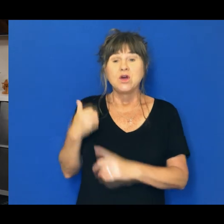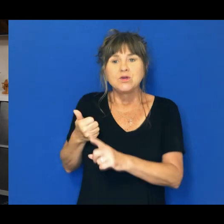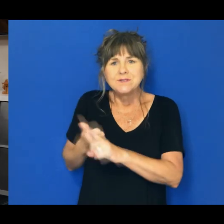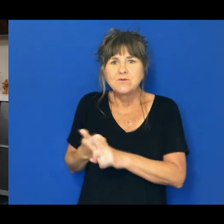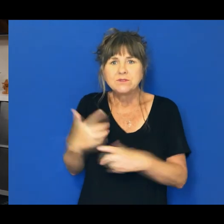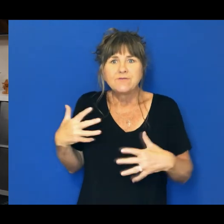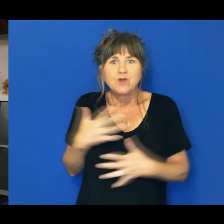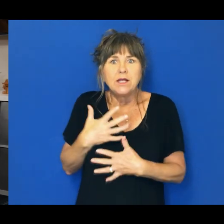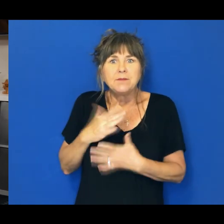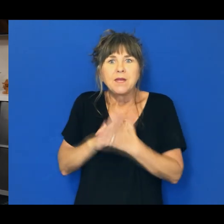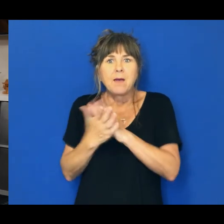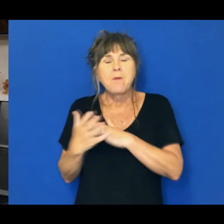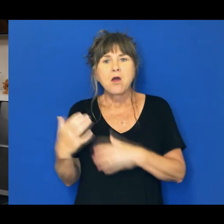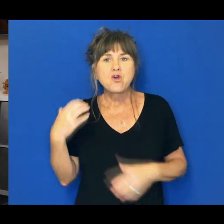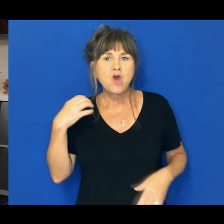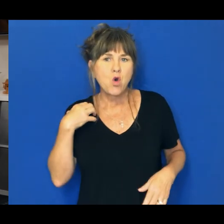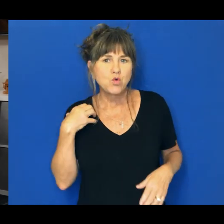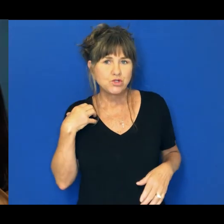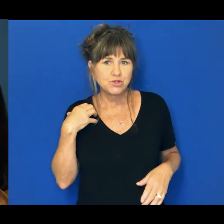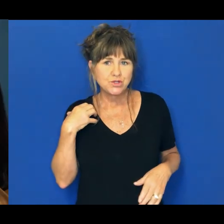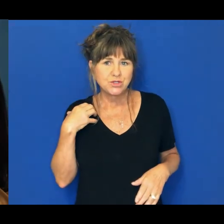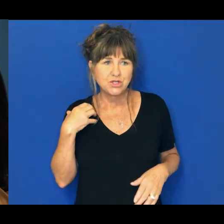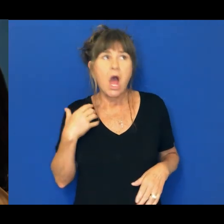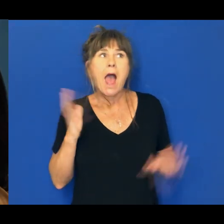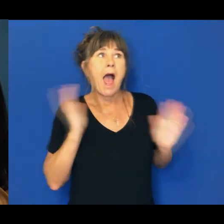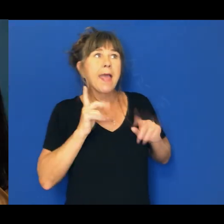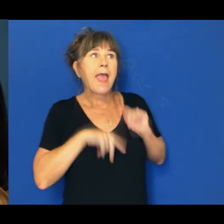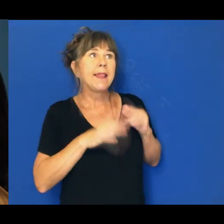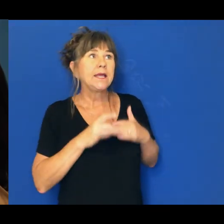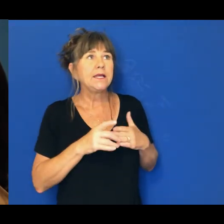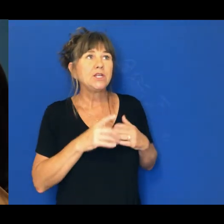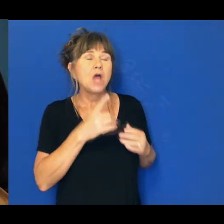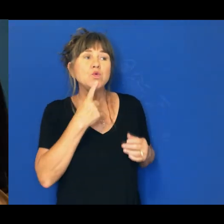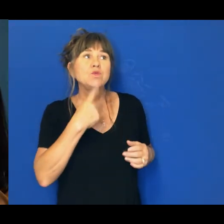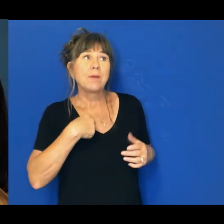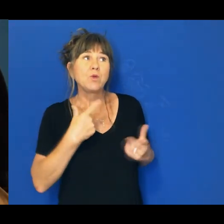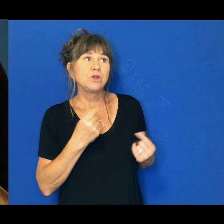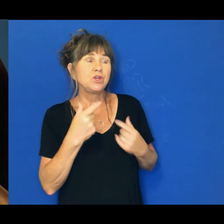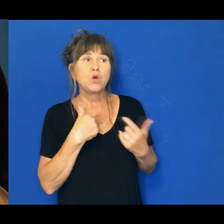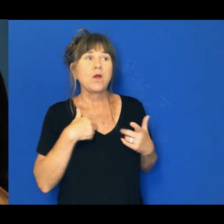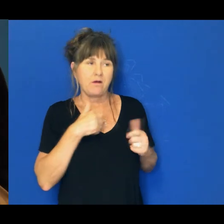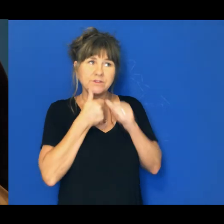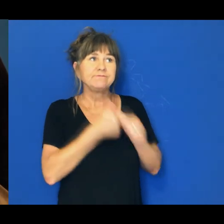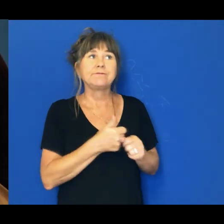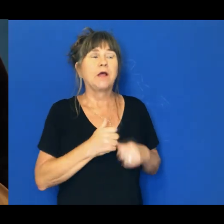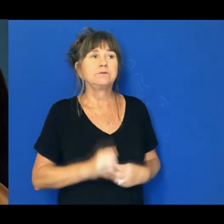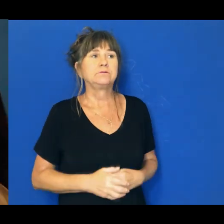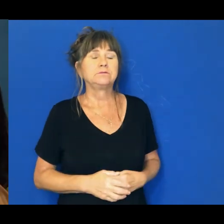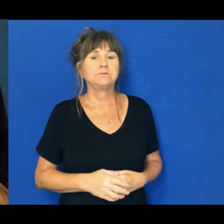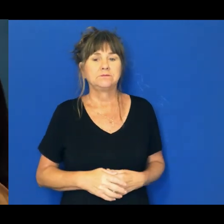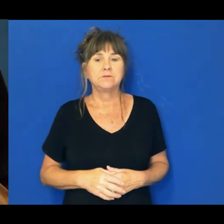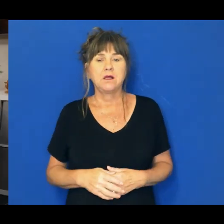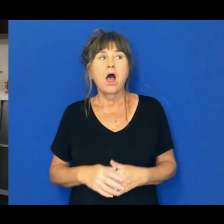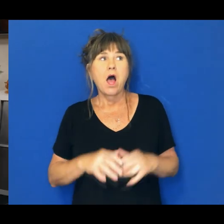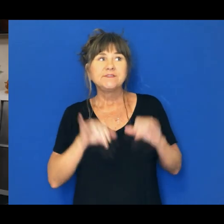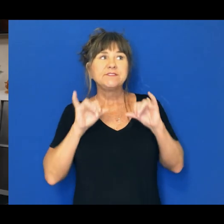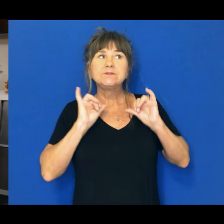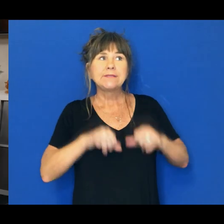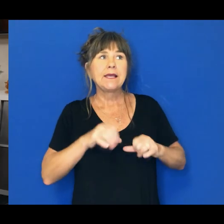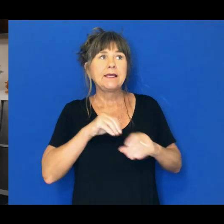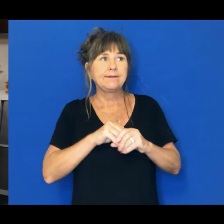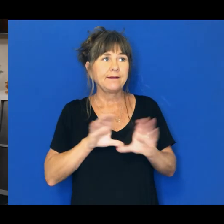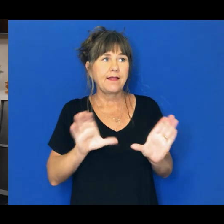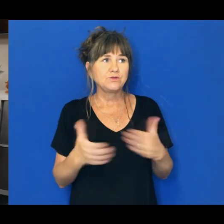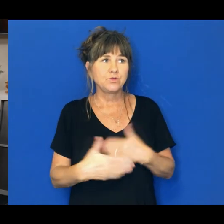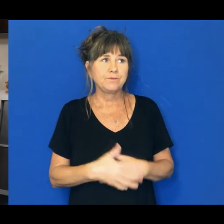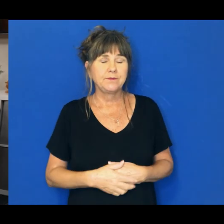terrified to even be a coach. Mm. She was like, no, I can't lead. Just tell me what to do. I'll just go in the classroom. Not that there's anything wrong with just being in the classroom,